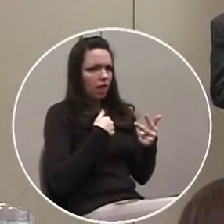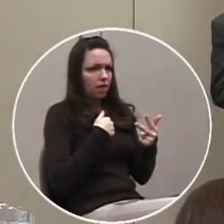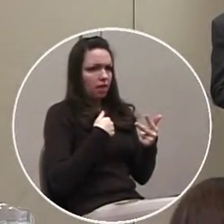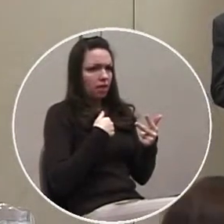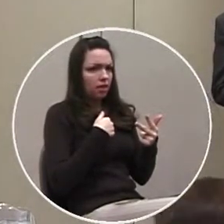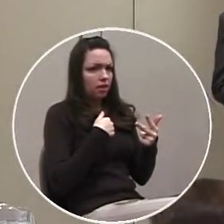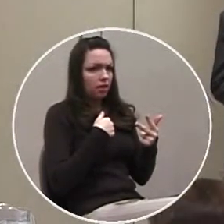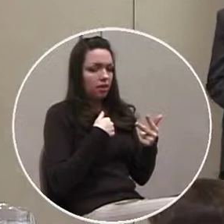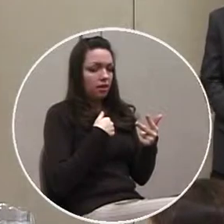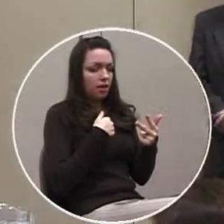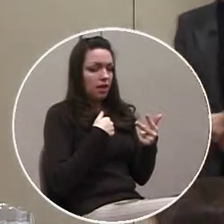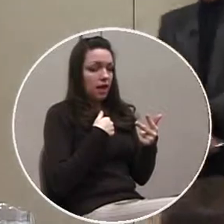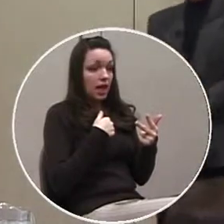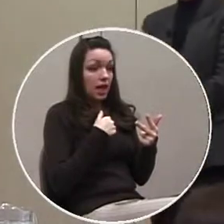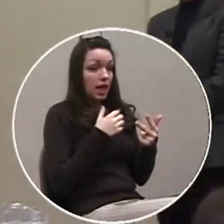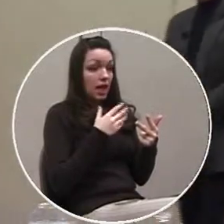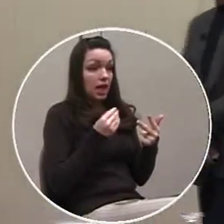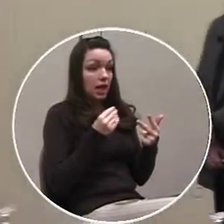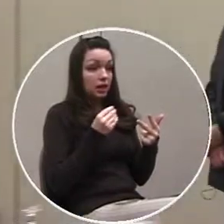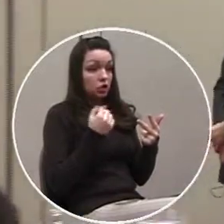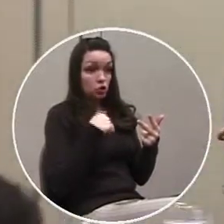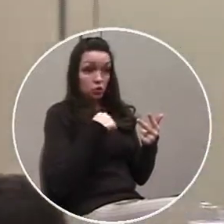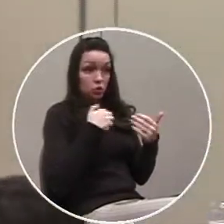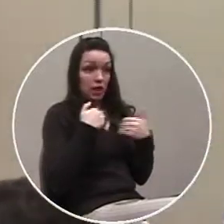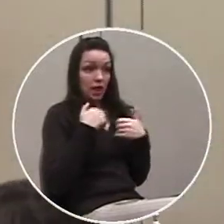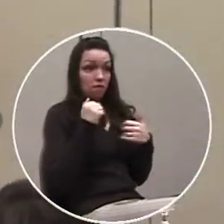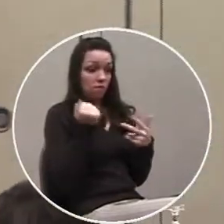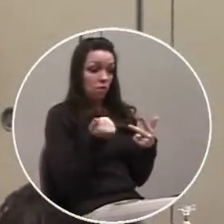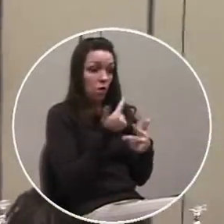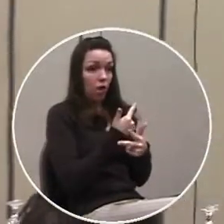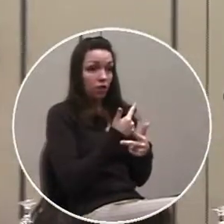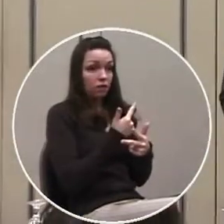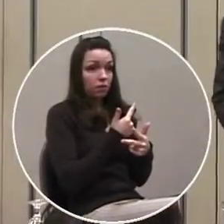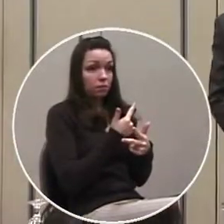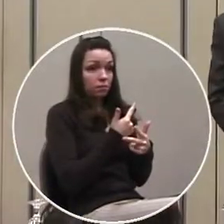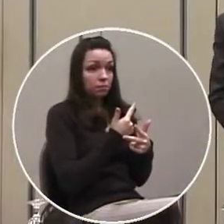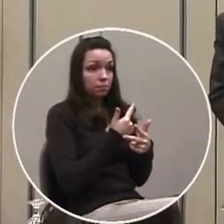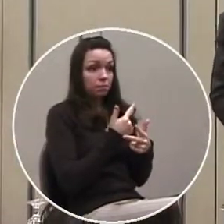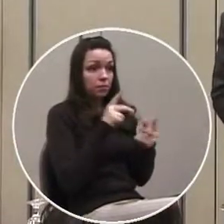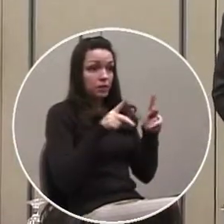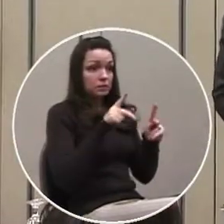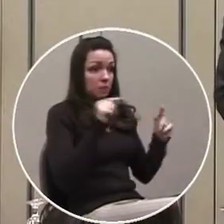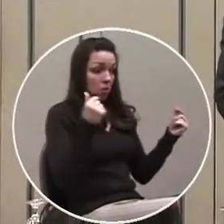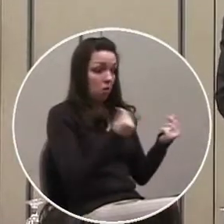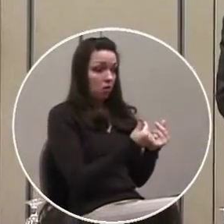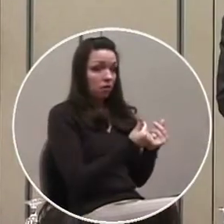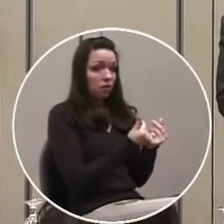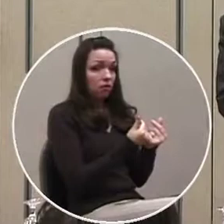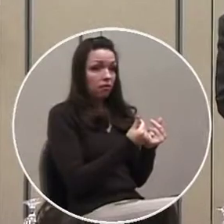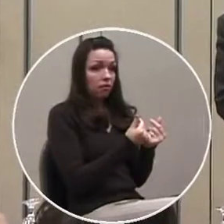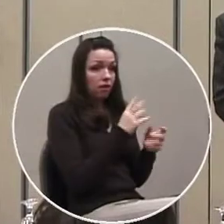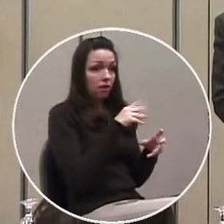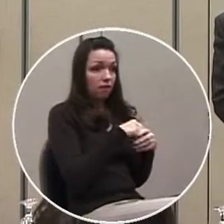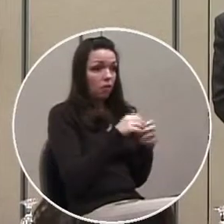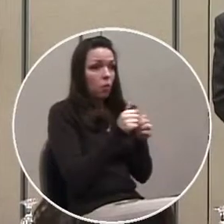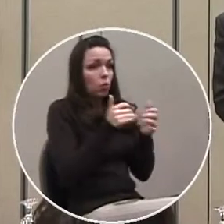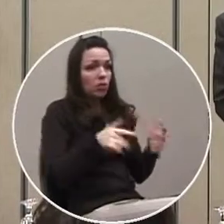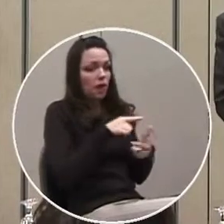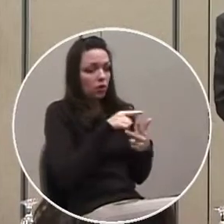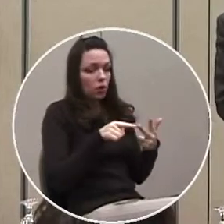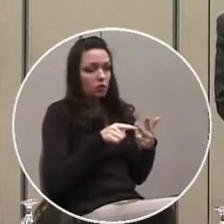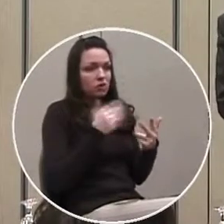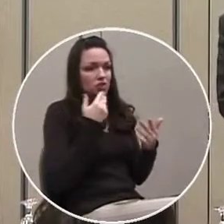And are all 3 of these roles represented in the people who are in the room? Without those 3 roles, there's a good chance the plan won't get put into